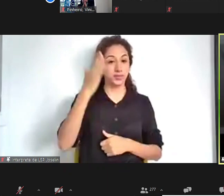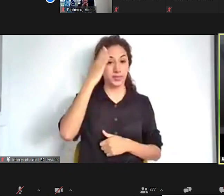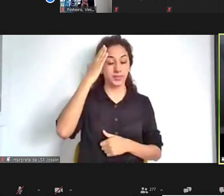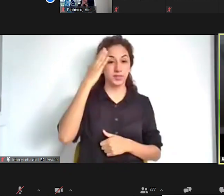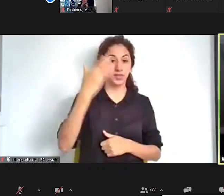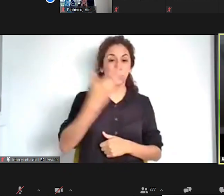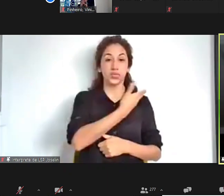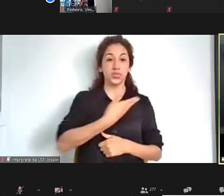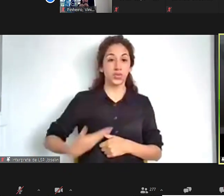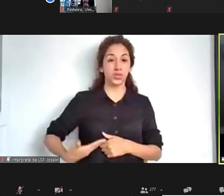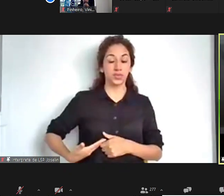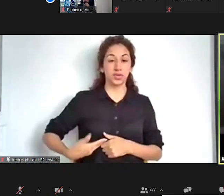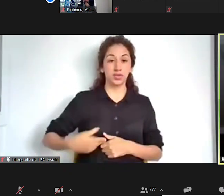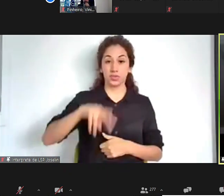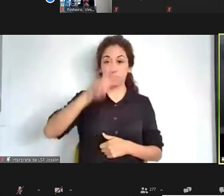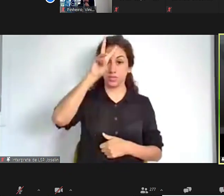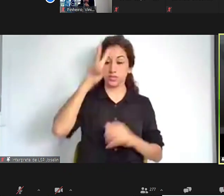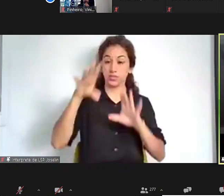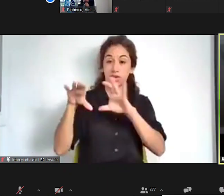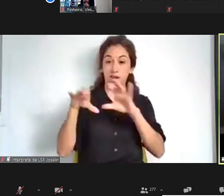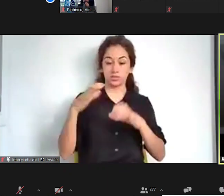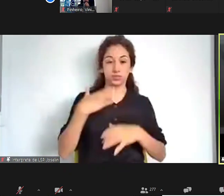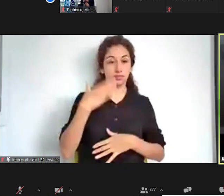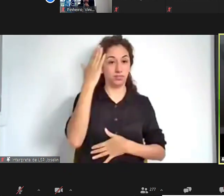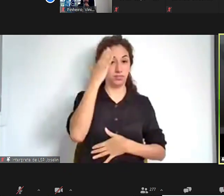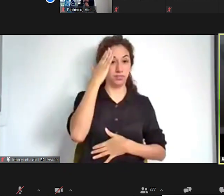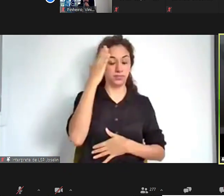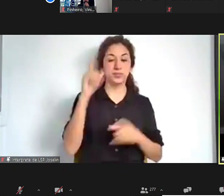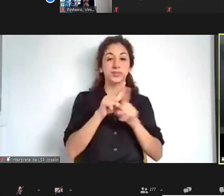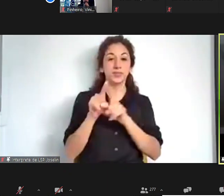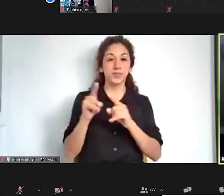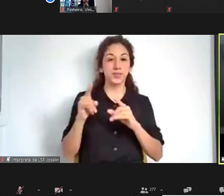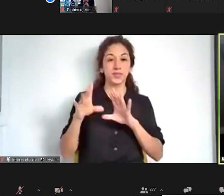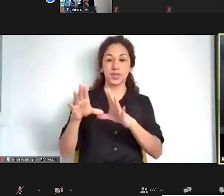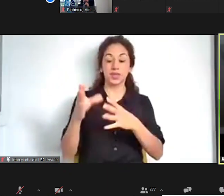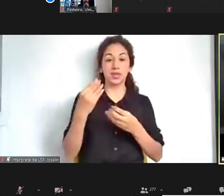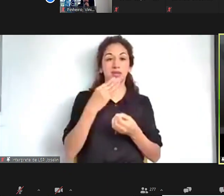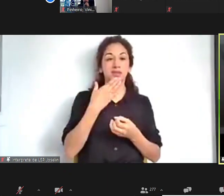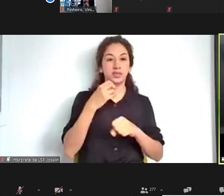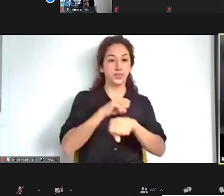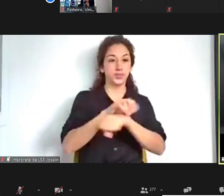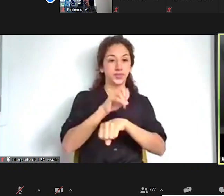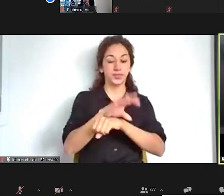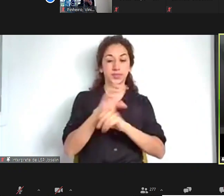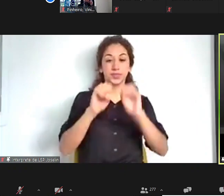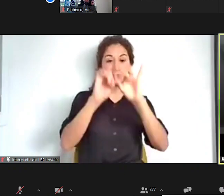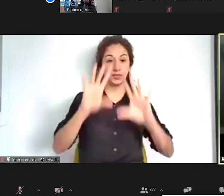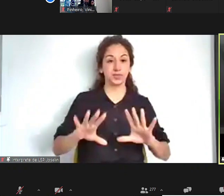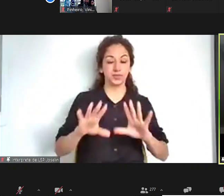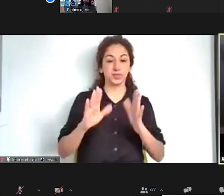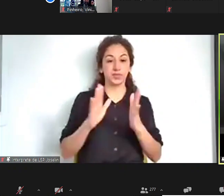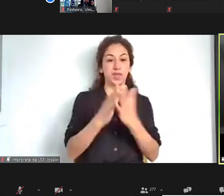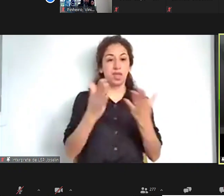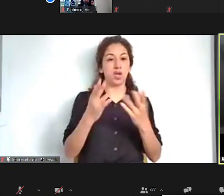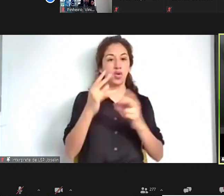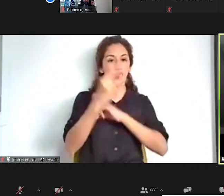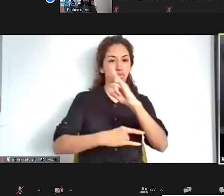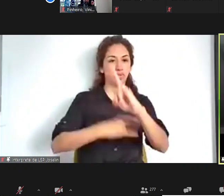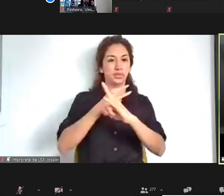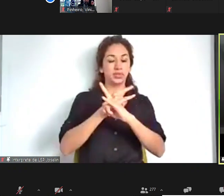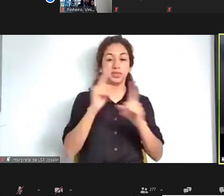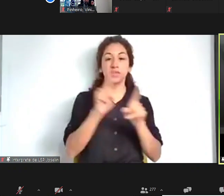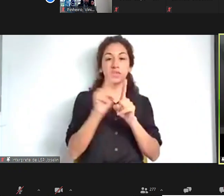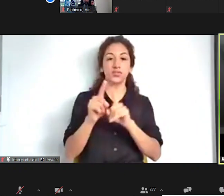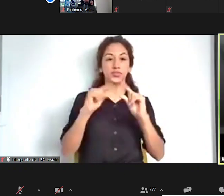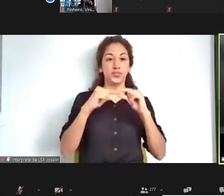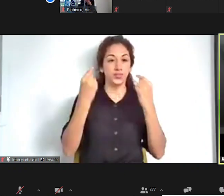conduct in latin america and the caribbean it is clear the leadership of peru whose adoption was recommended on the